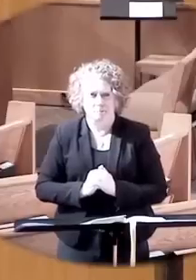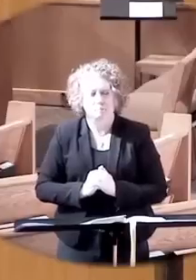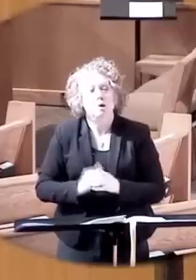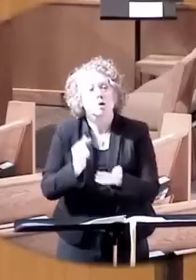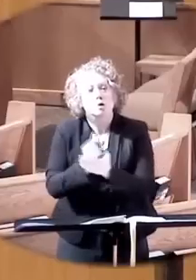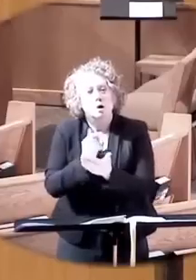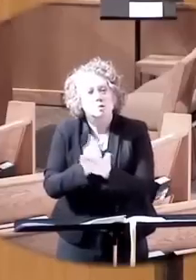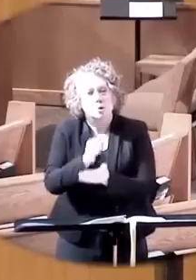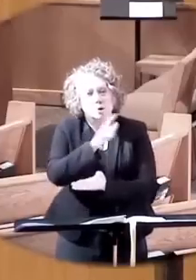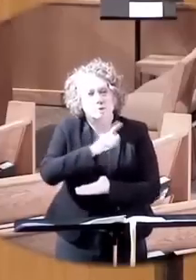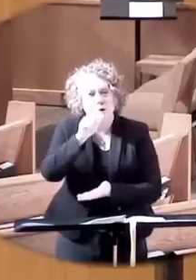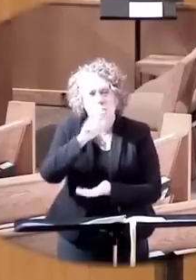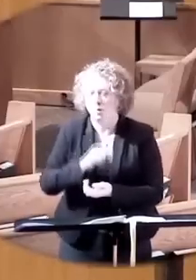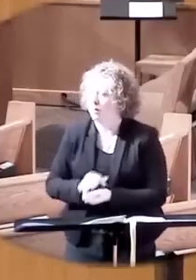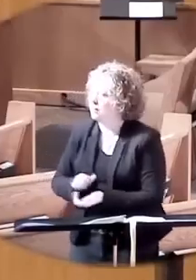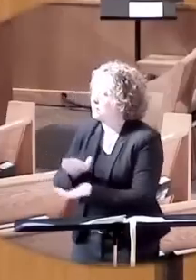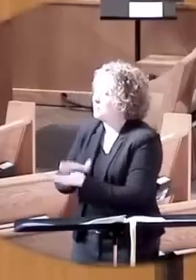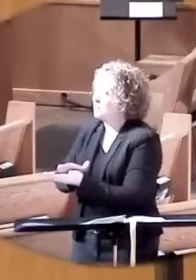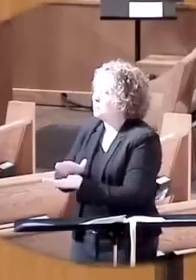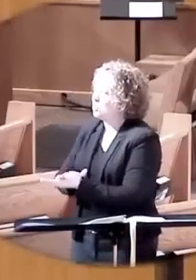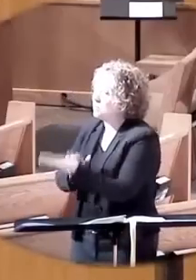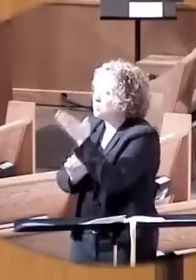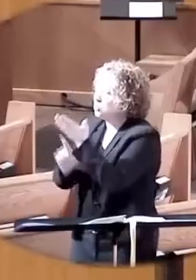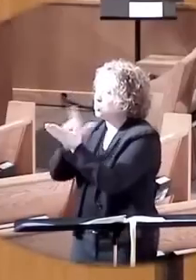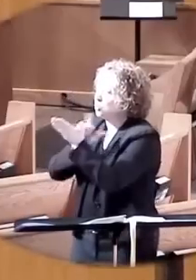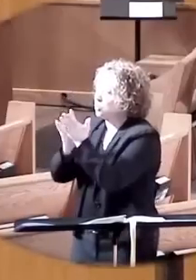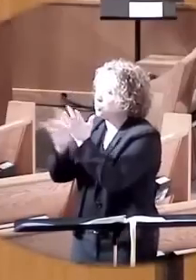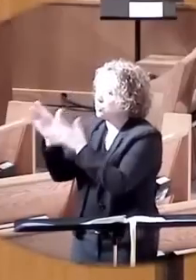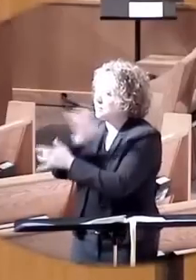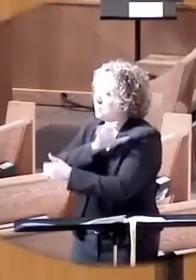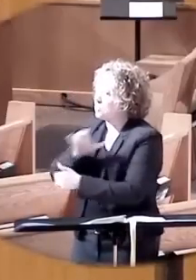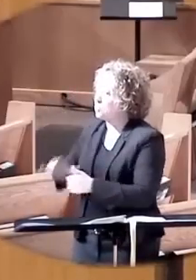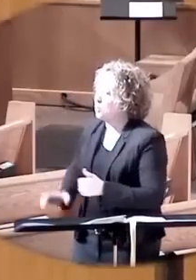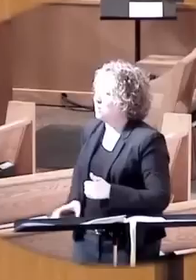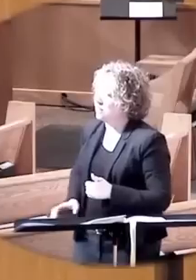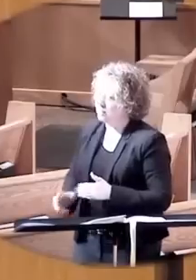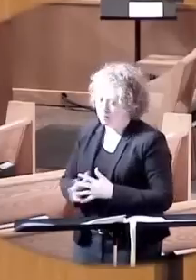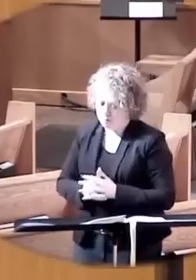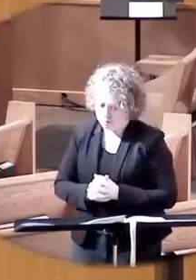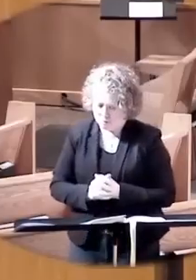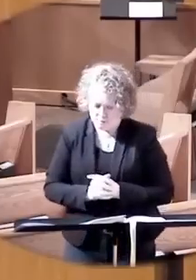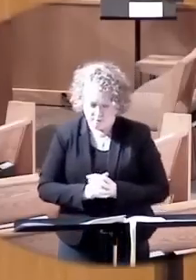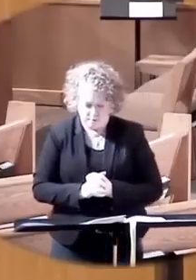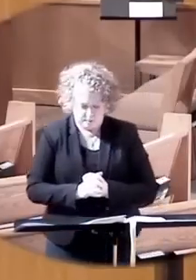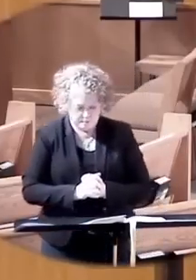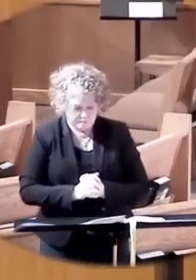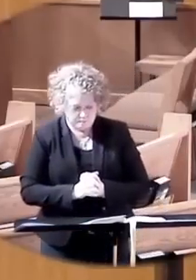The Gospel of the Lord. Praise to you, Lord Jesus Christ.